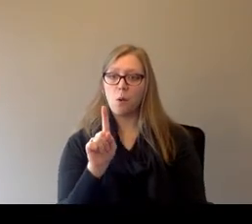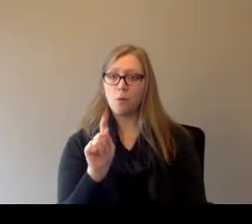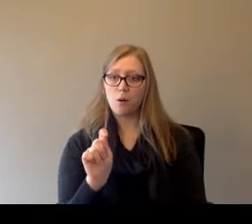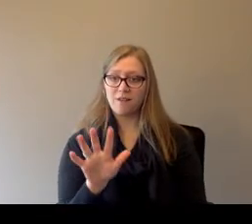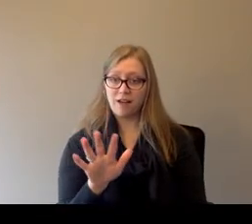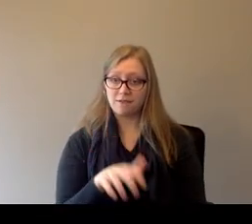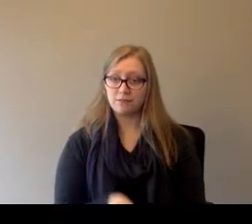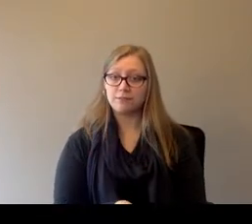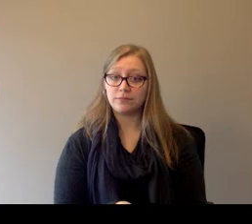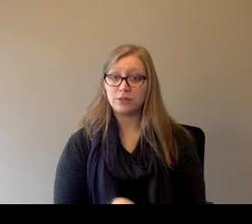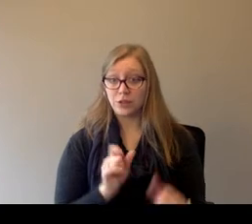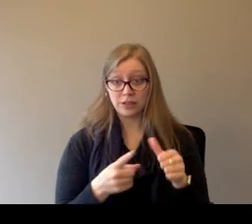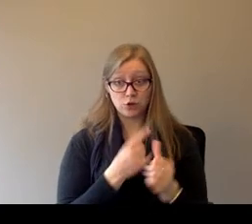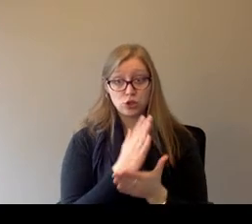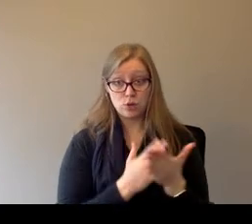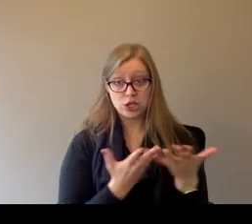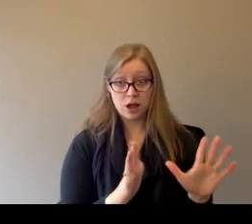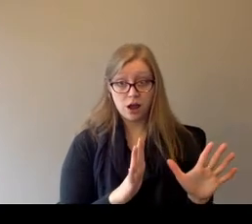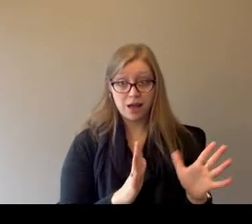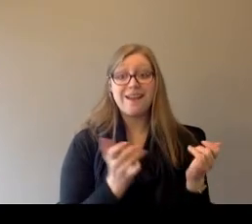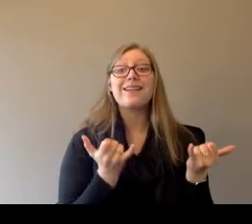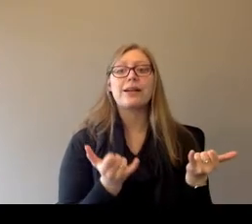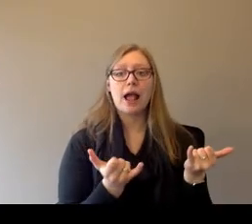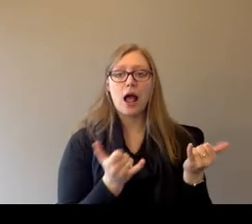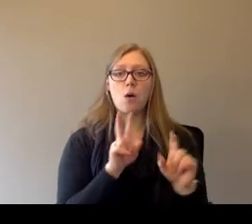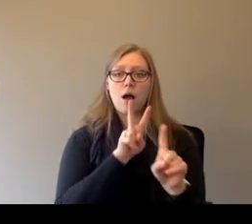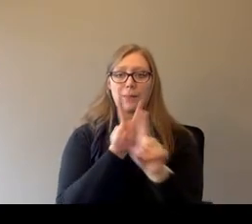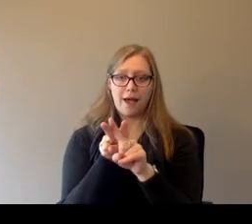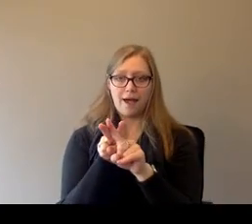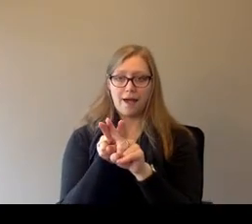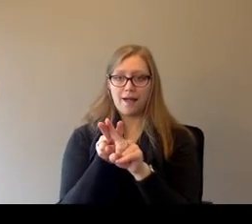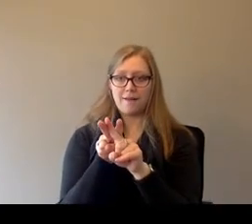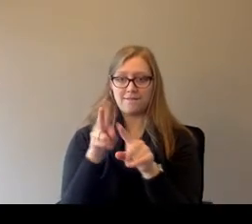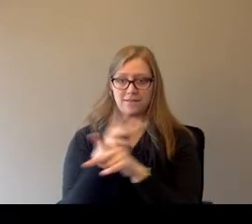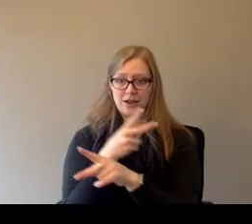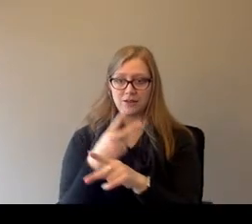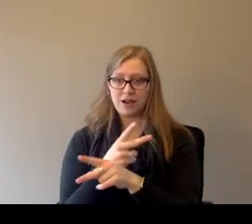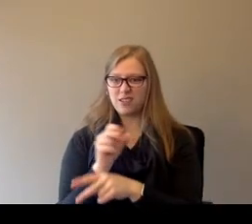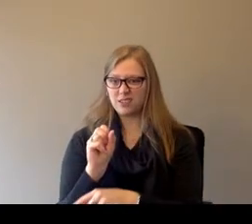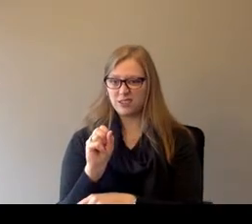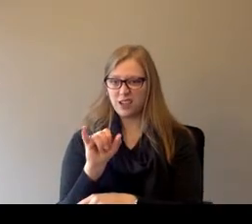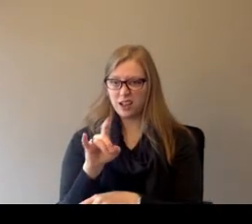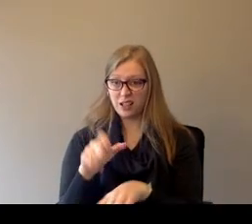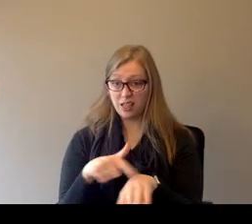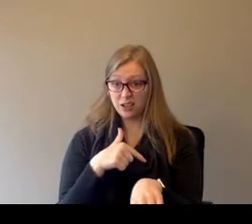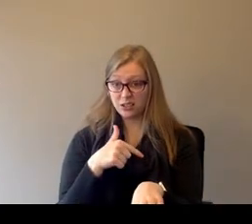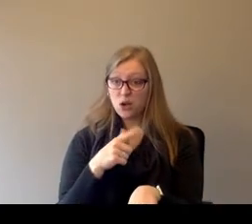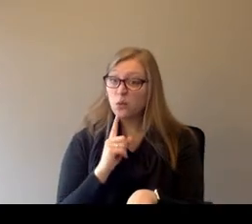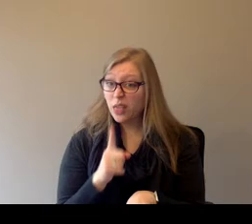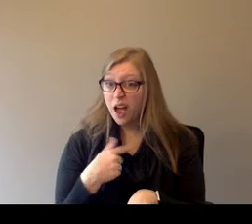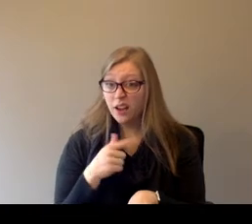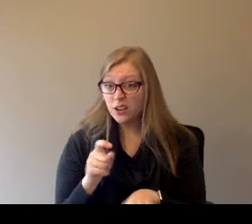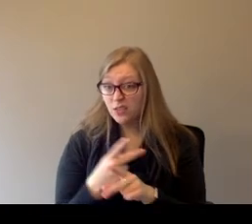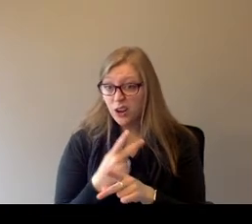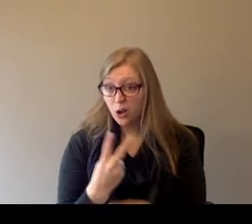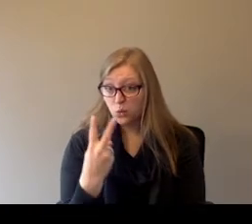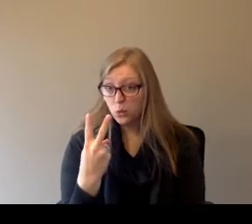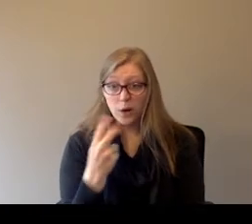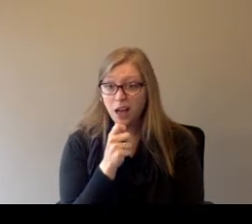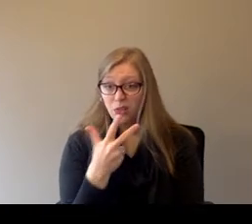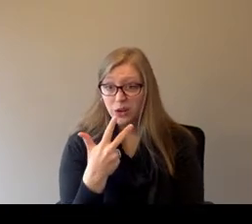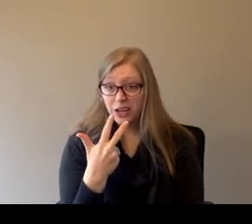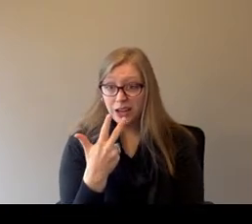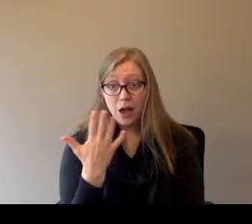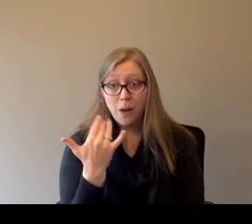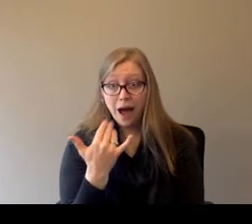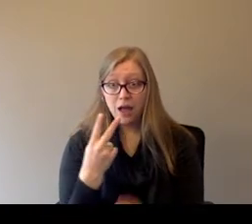of it. Now I have to find the side lengths. Really, there's only two places I need to do that because two of the sides are the same.